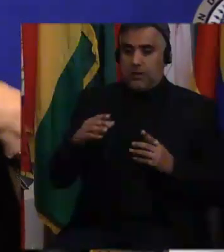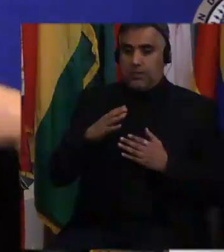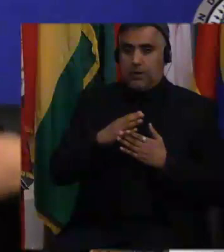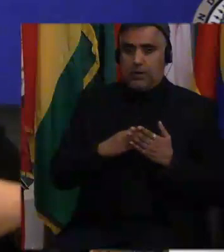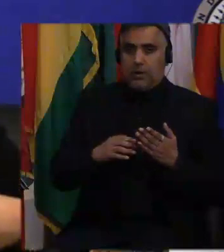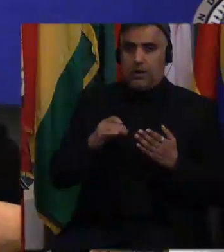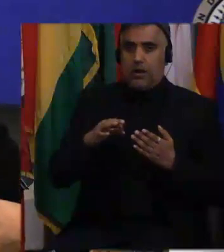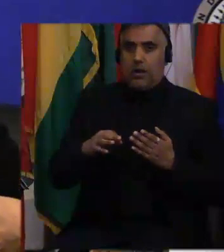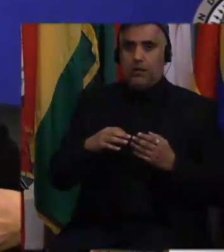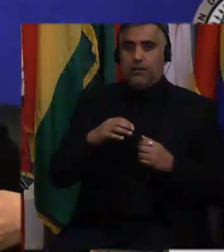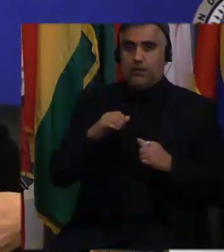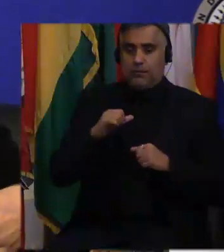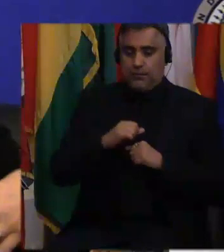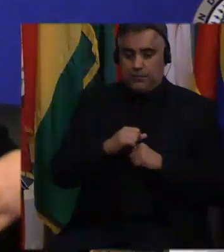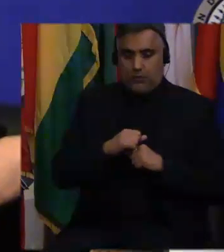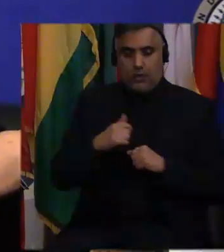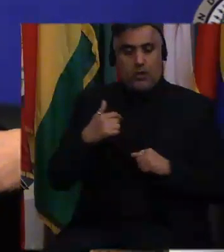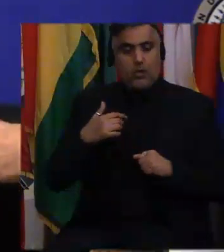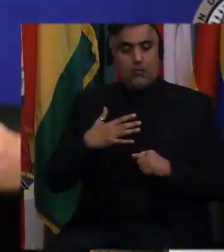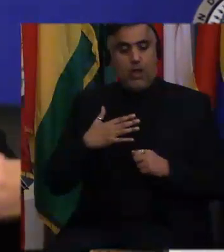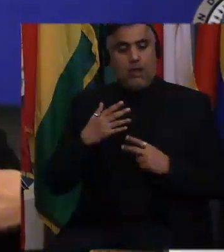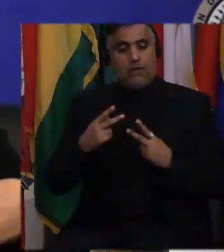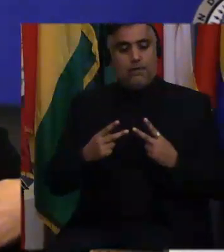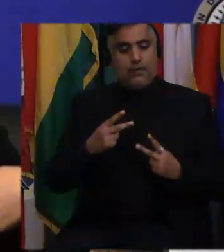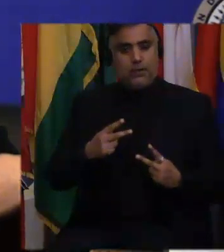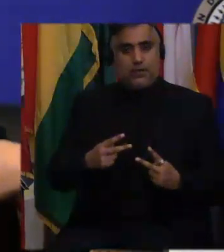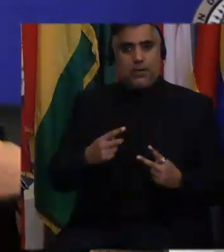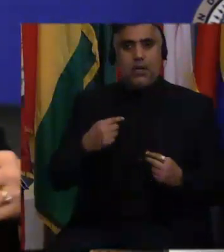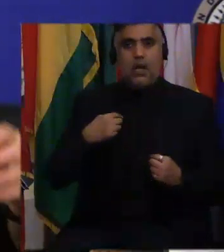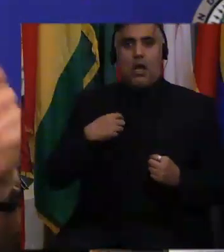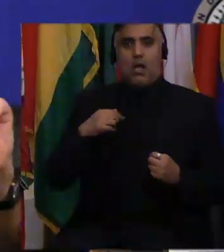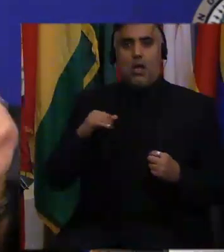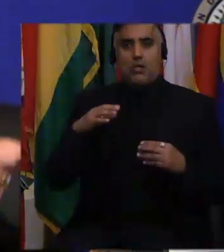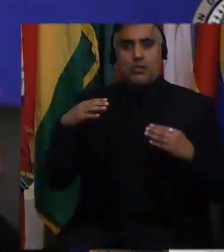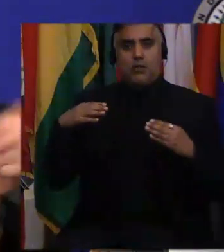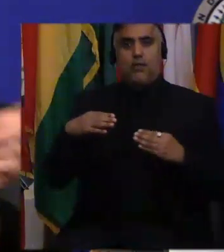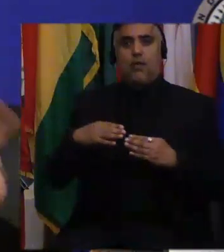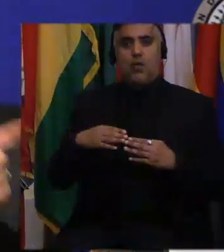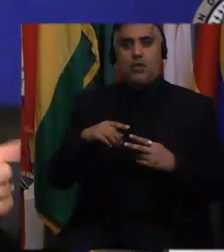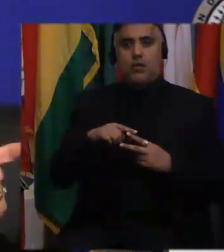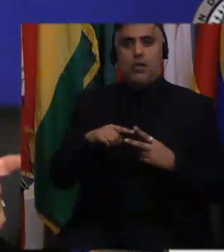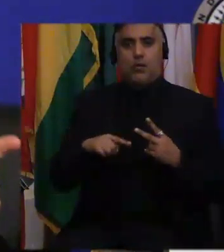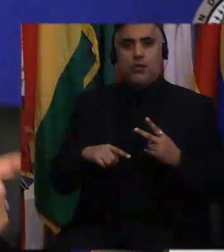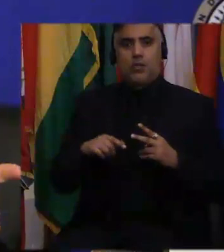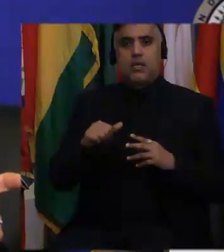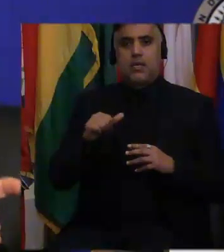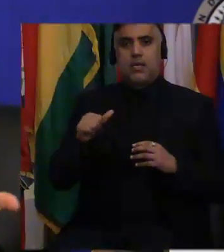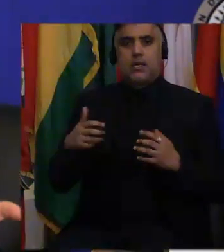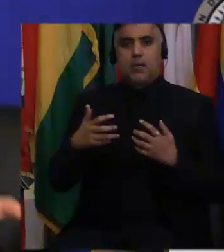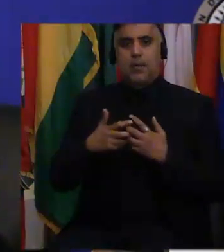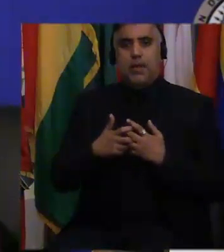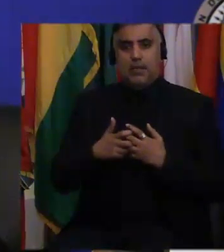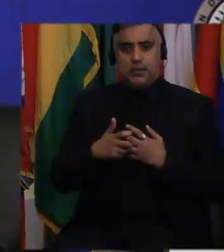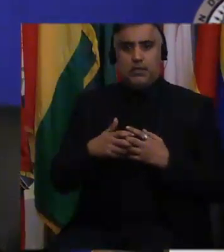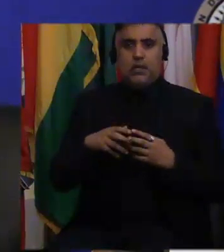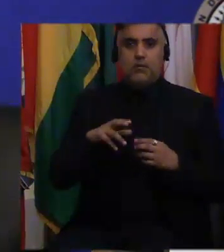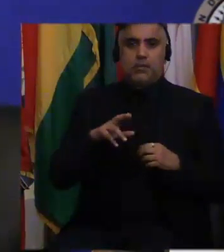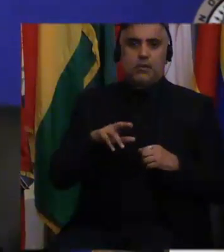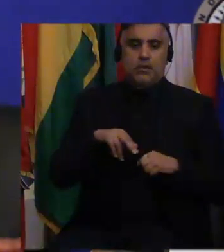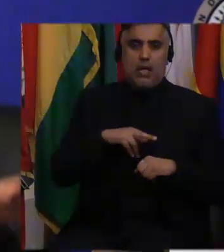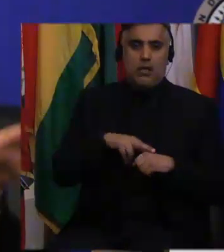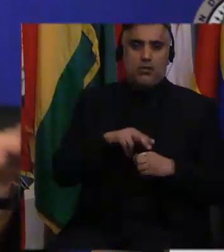the job. During my visit, I have also focused on those incompatibilities between